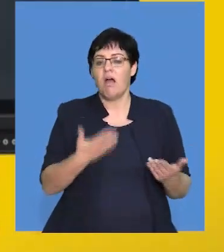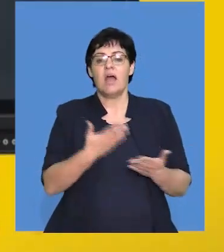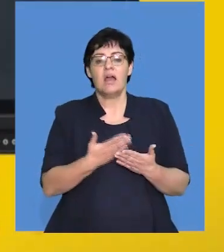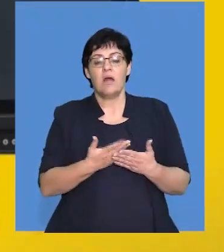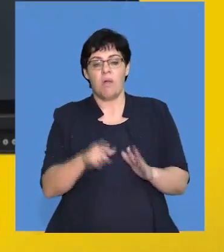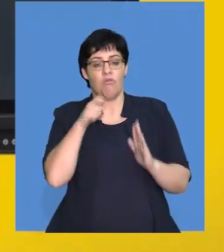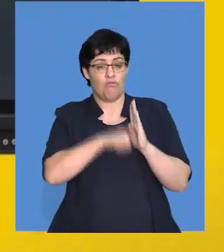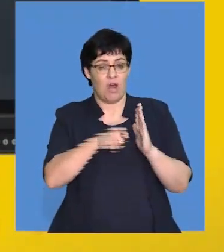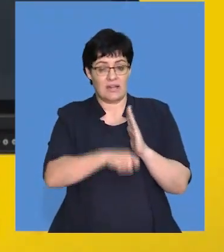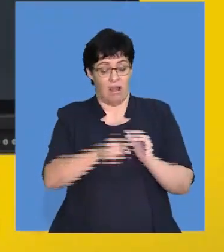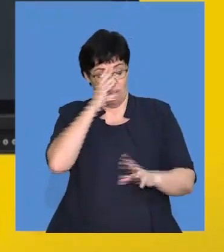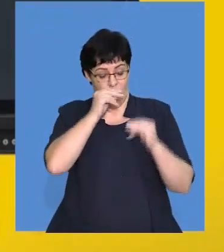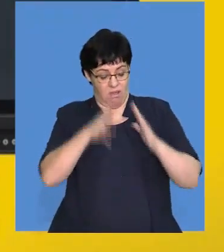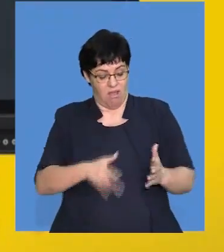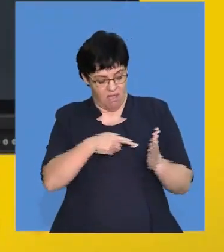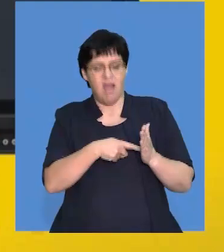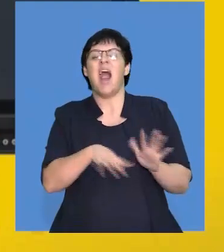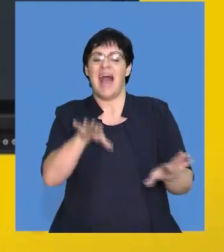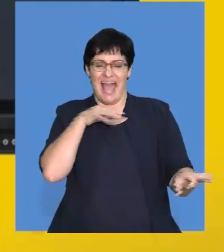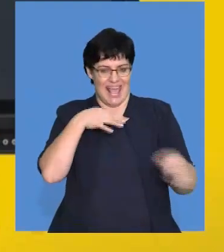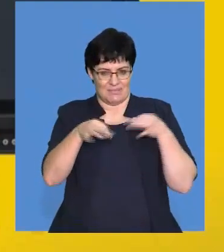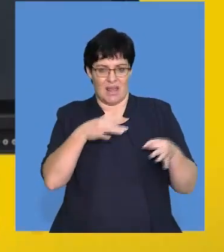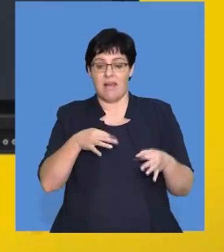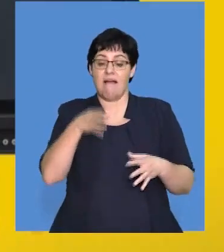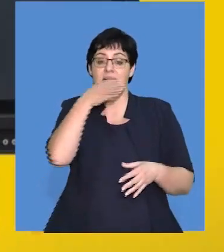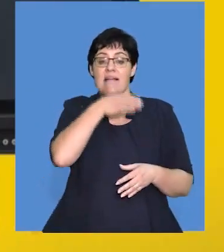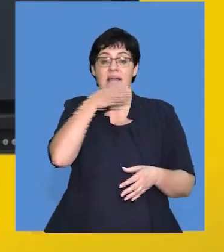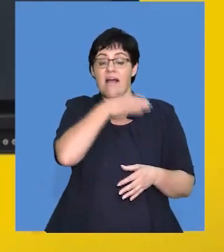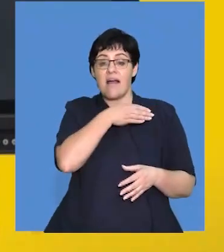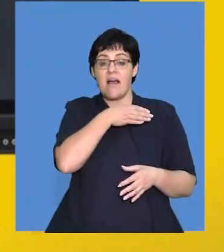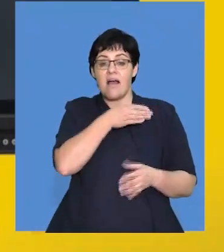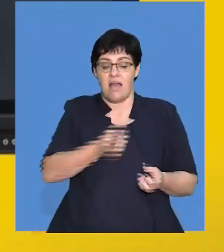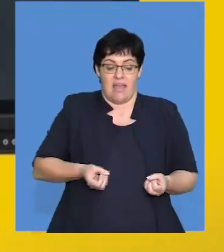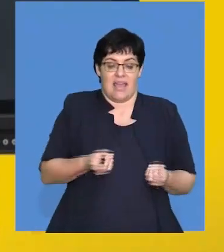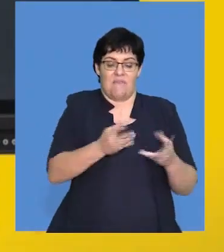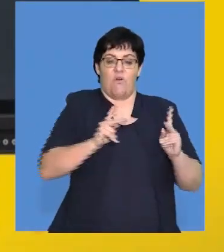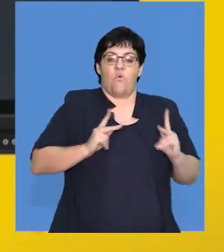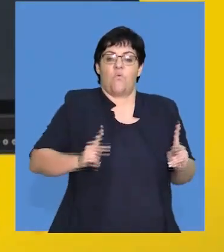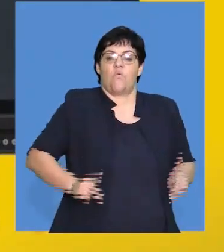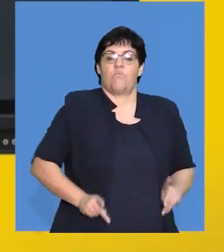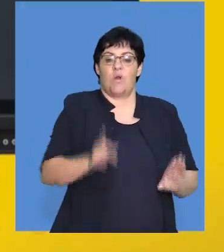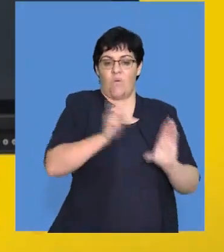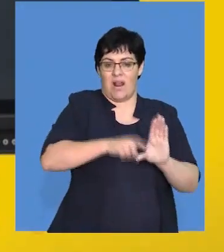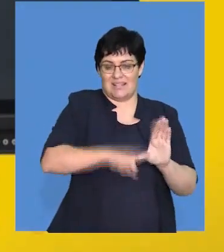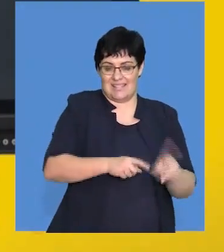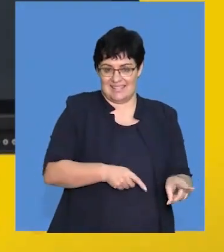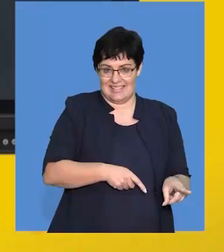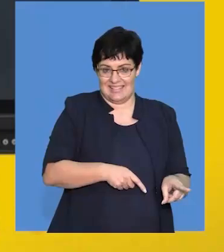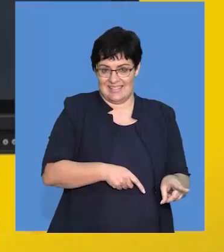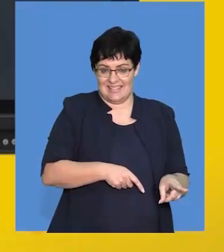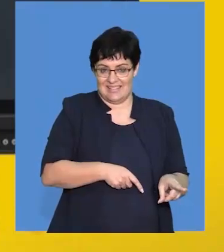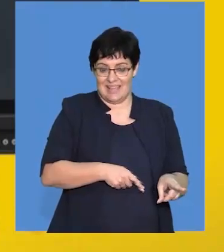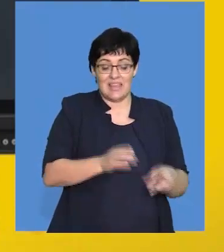when you are writing as a learner, explain that liquor is being given human qualities, but